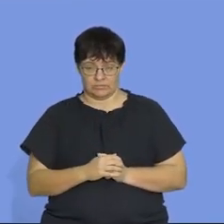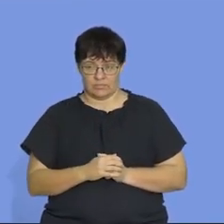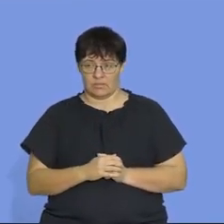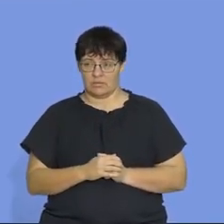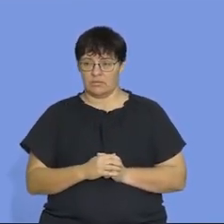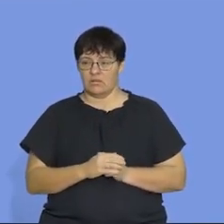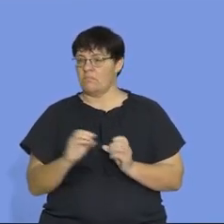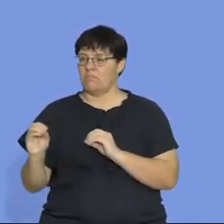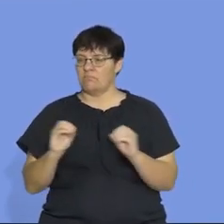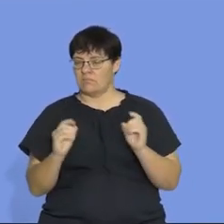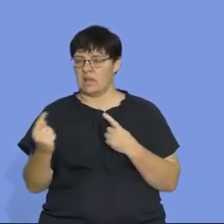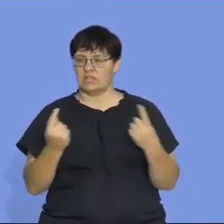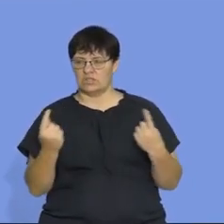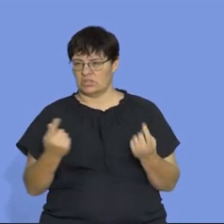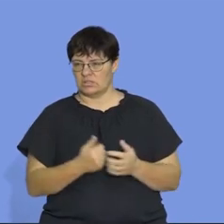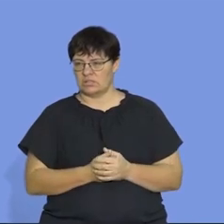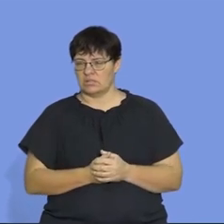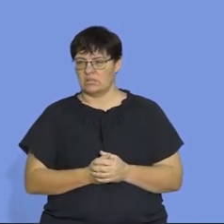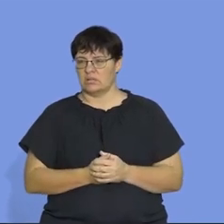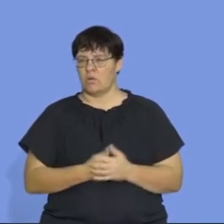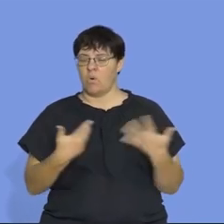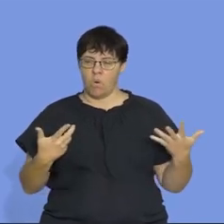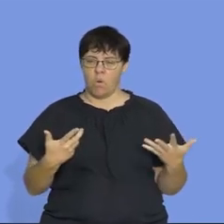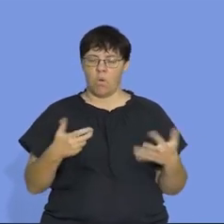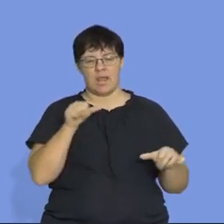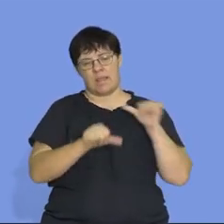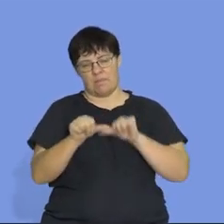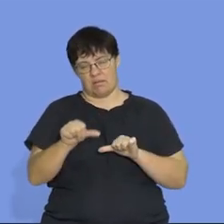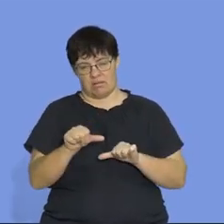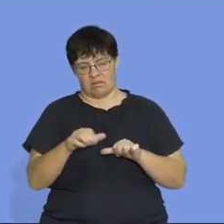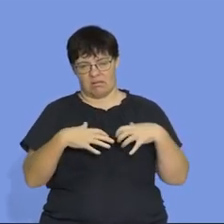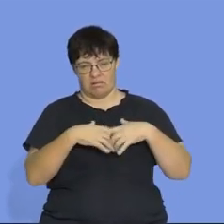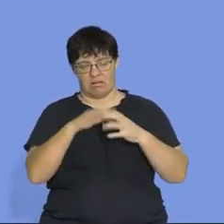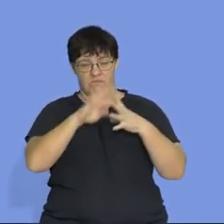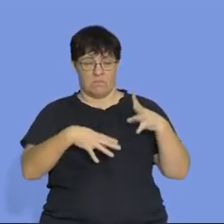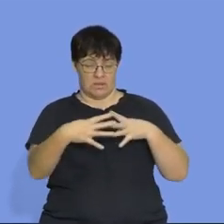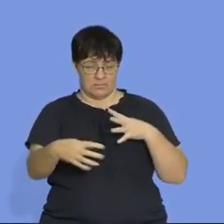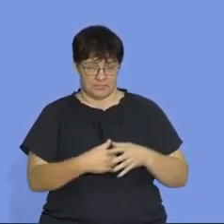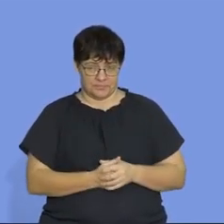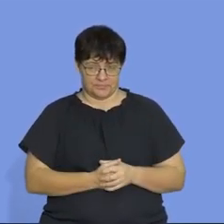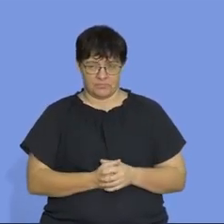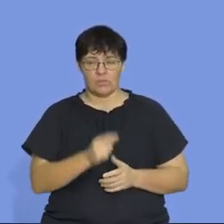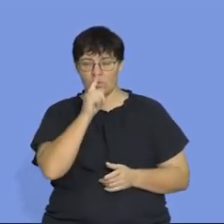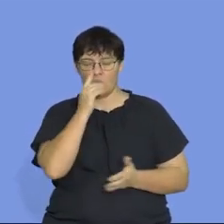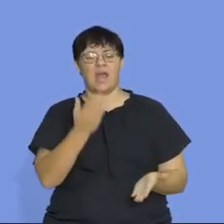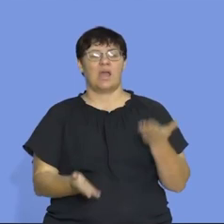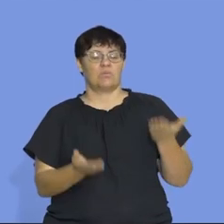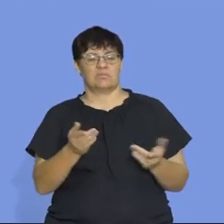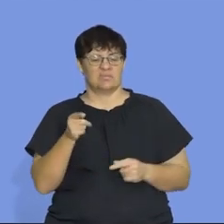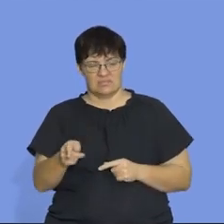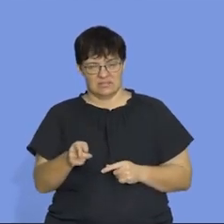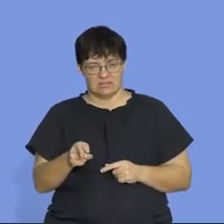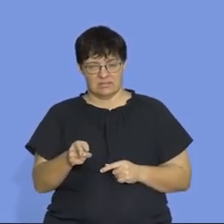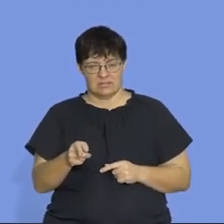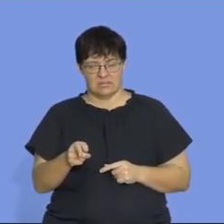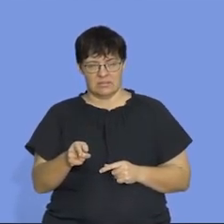between the molecules, the models, or the chemical formula. Now, if you look at this balanced equation and we are to determine